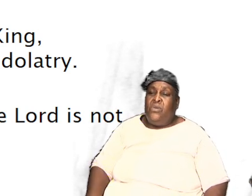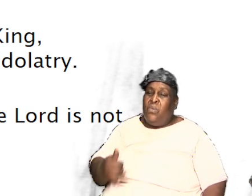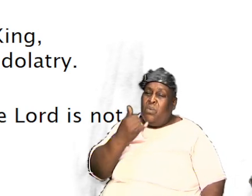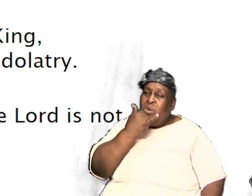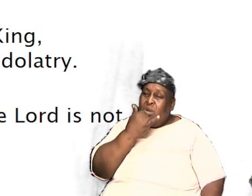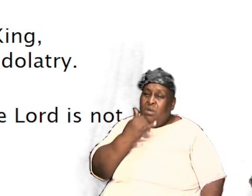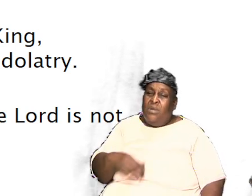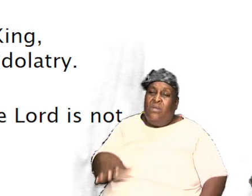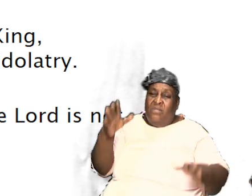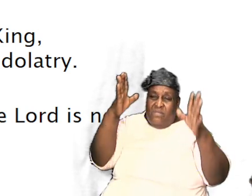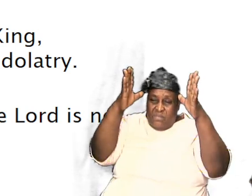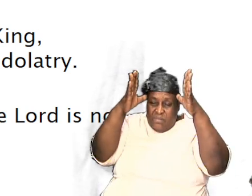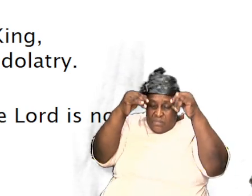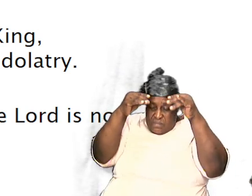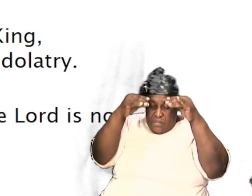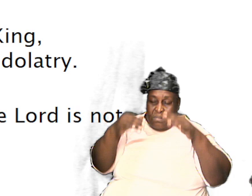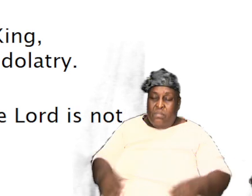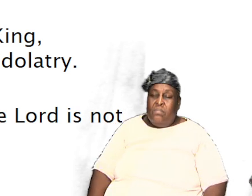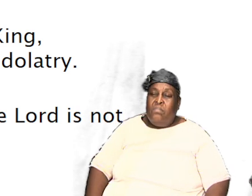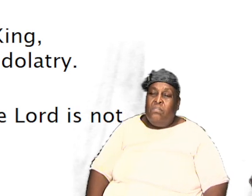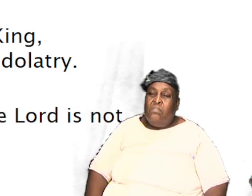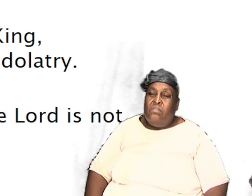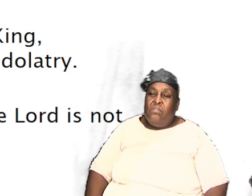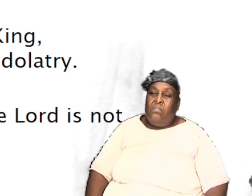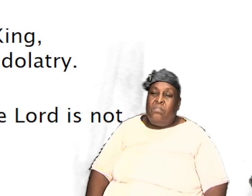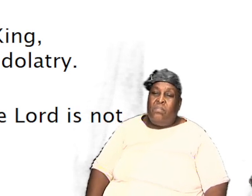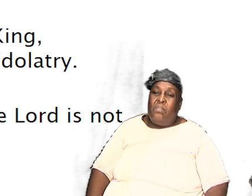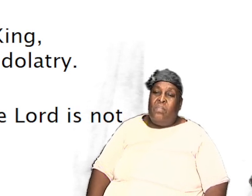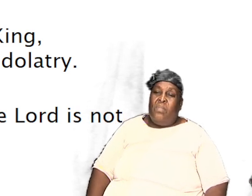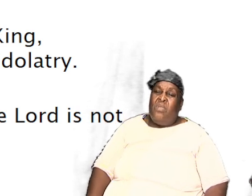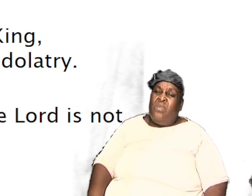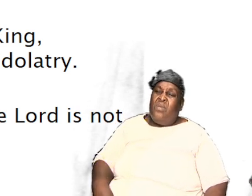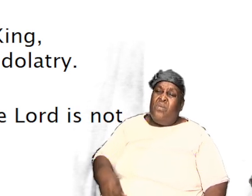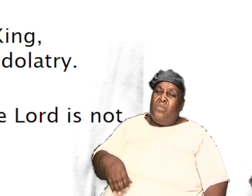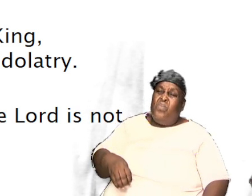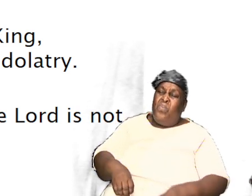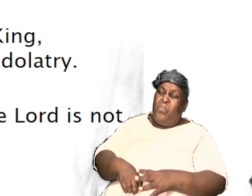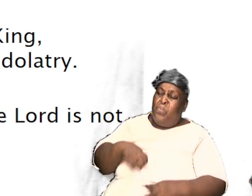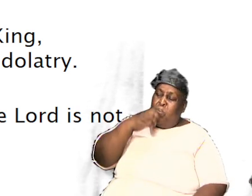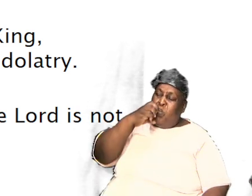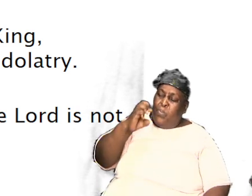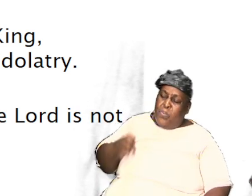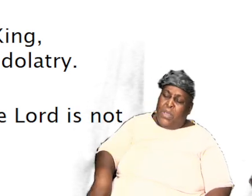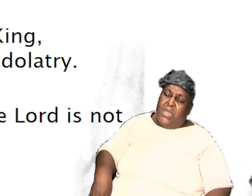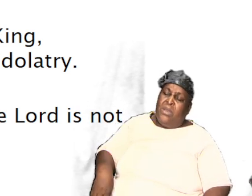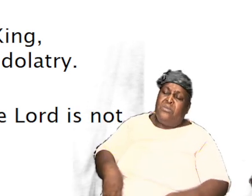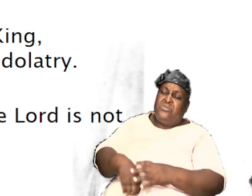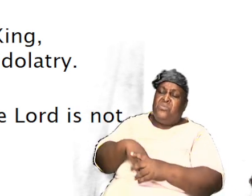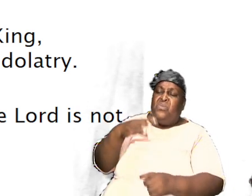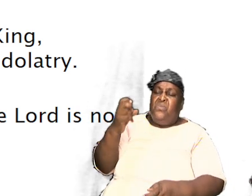of idolatry. Highest degree of wickedness. This is why God has to